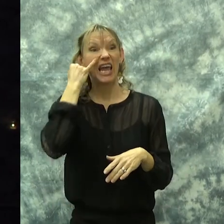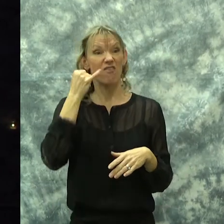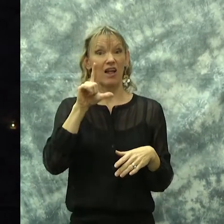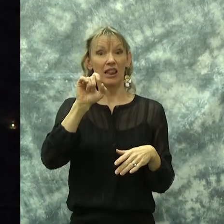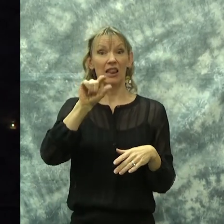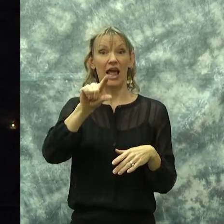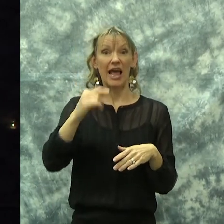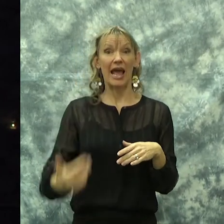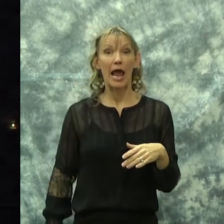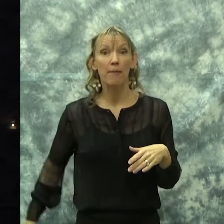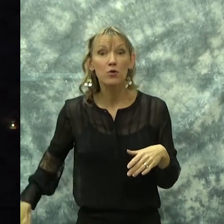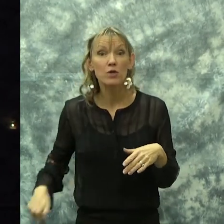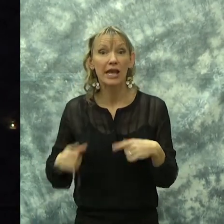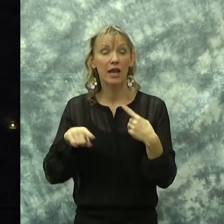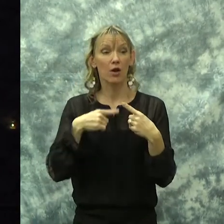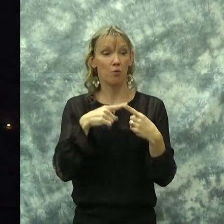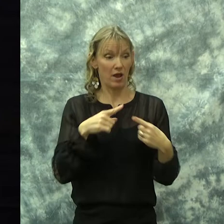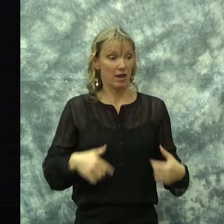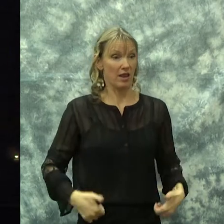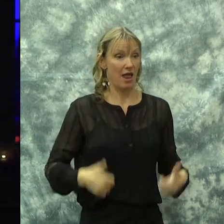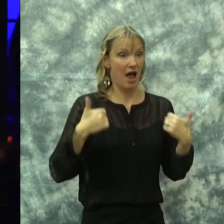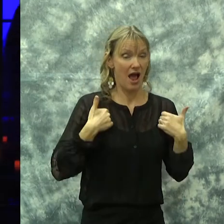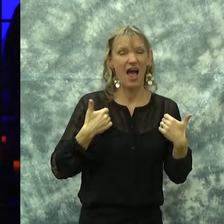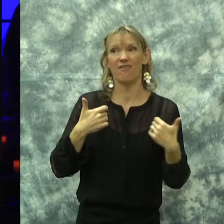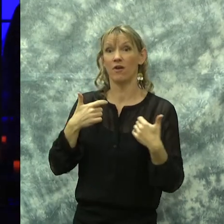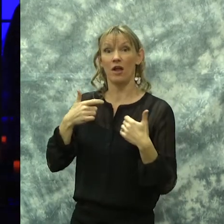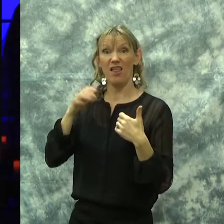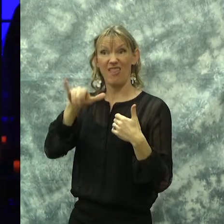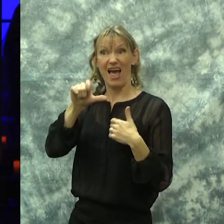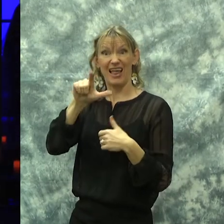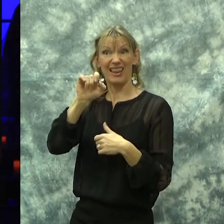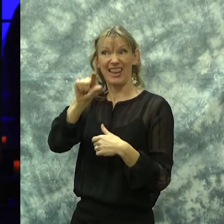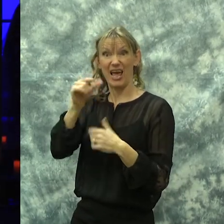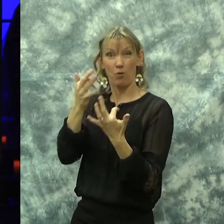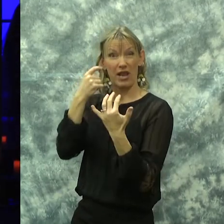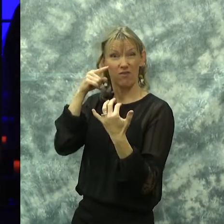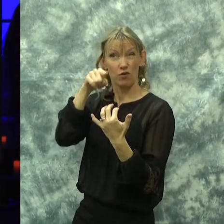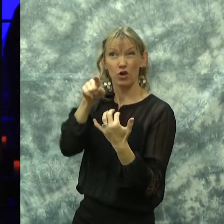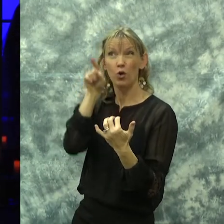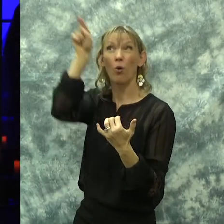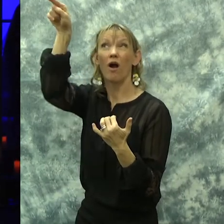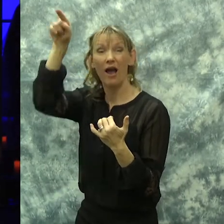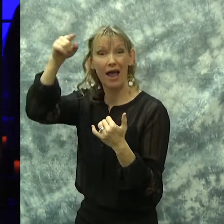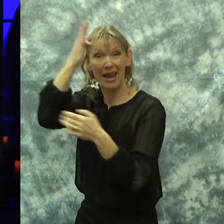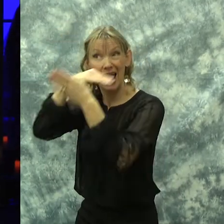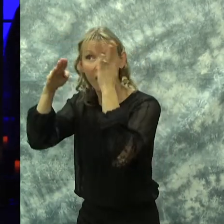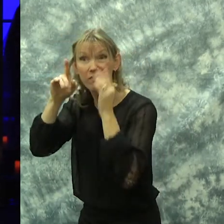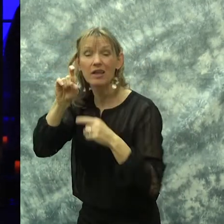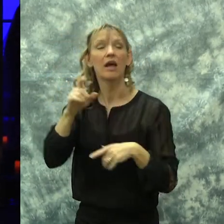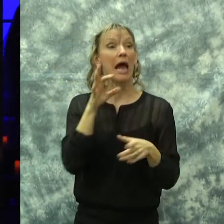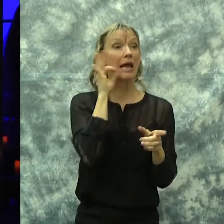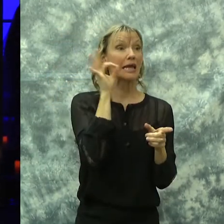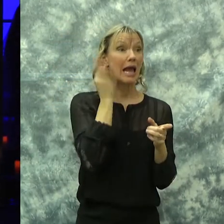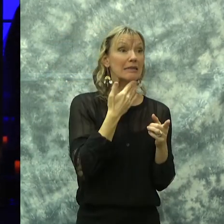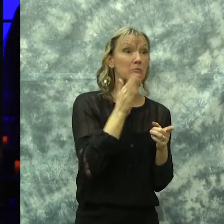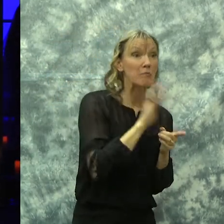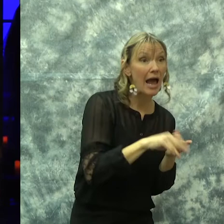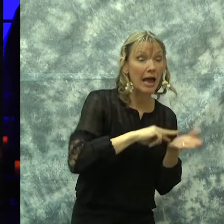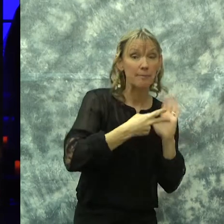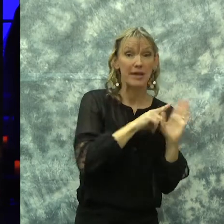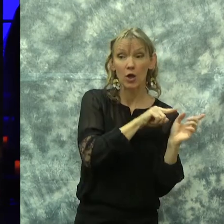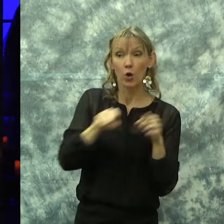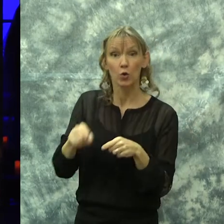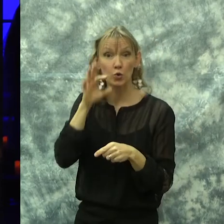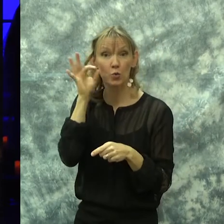amputated during your life, is it waiting for you in heaven? Great question. If cats are bad, do they go to cat